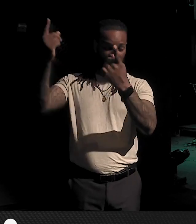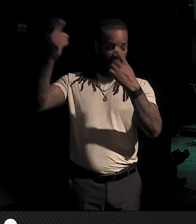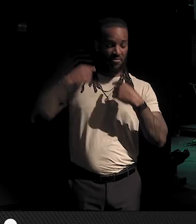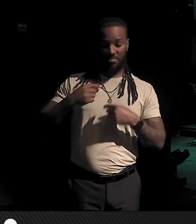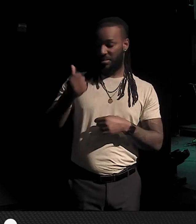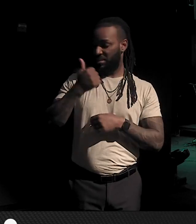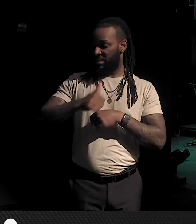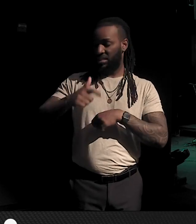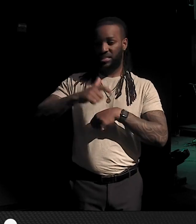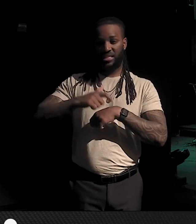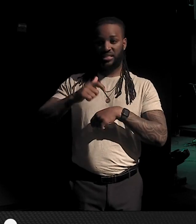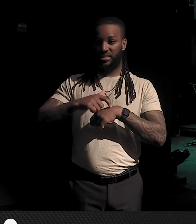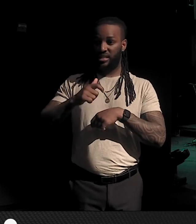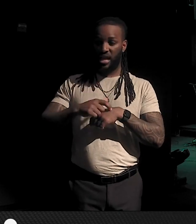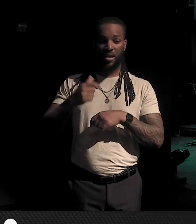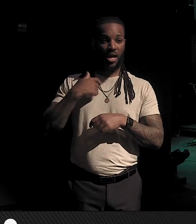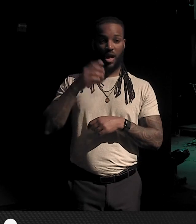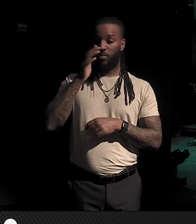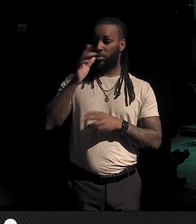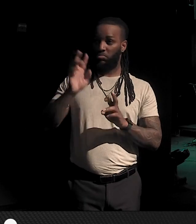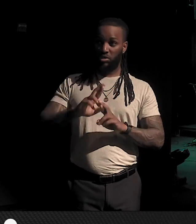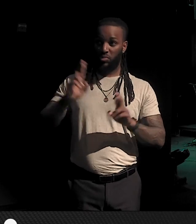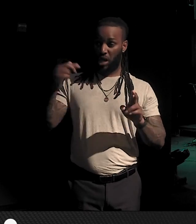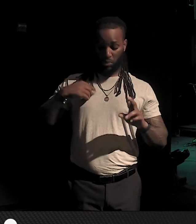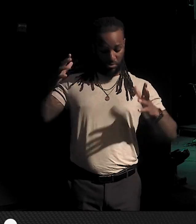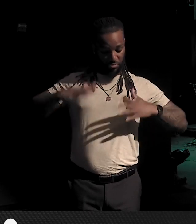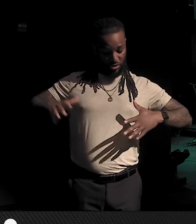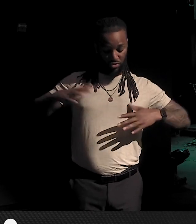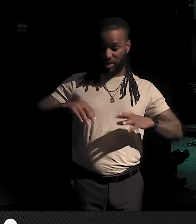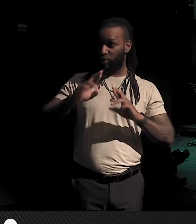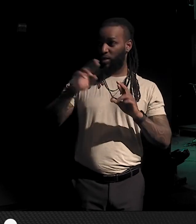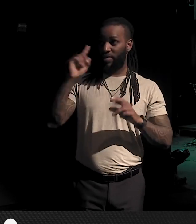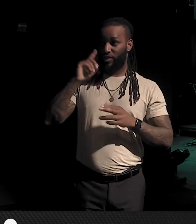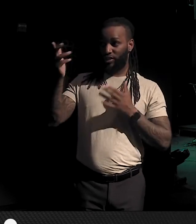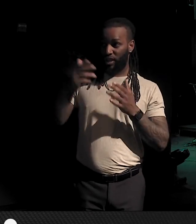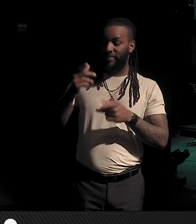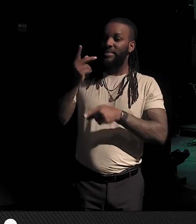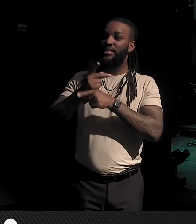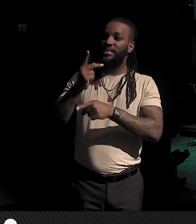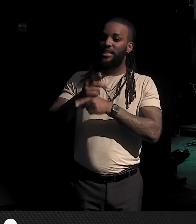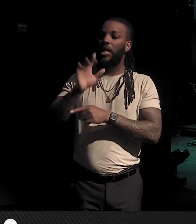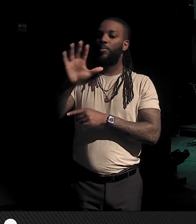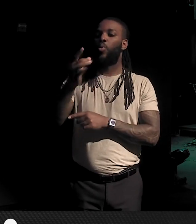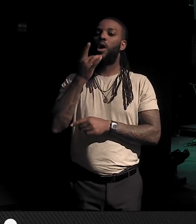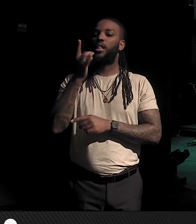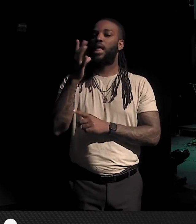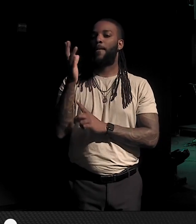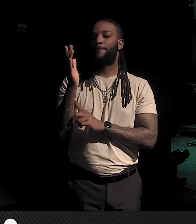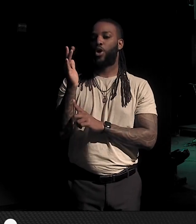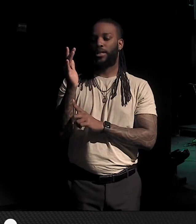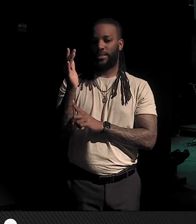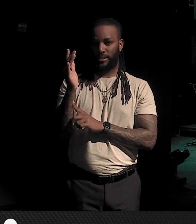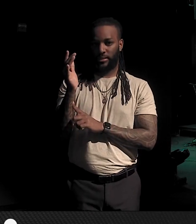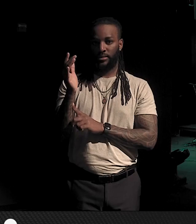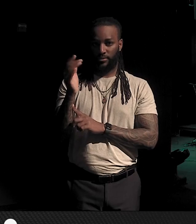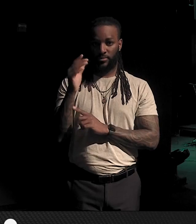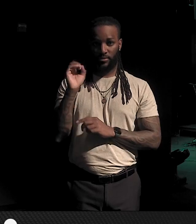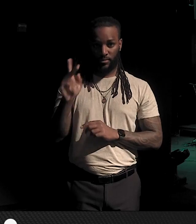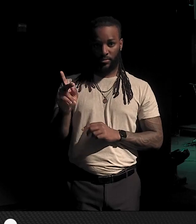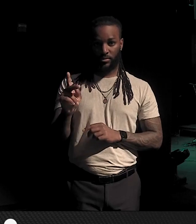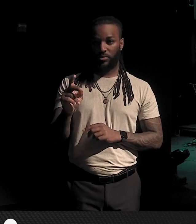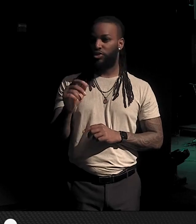day. Luke chapter 12 says, be dressed and ready for service. Keep your lamp burning. Right?